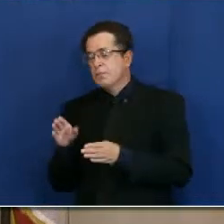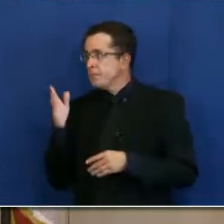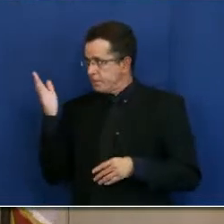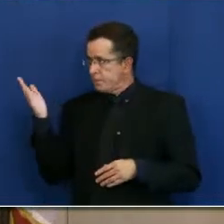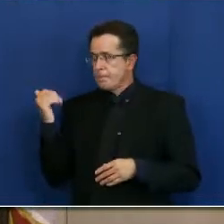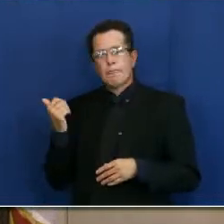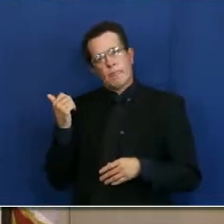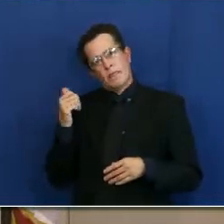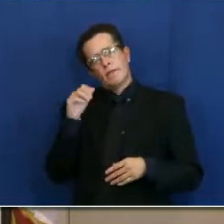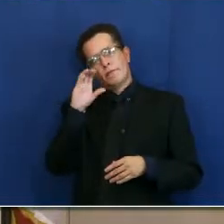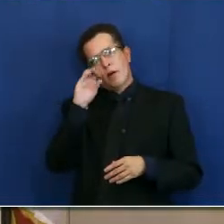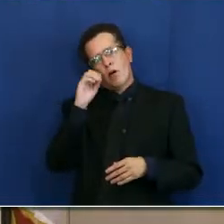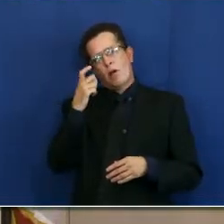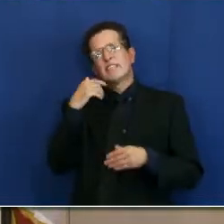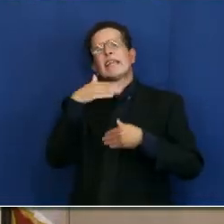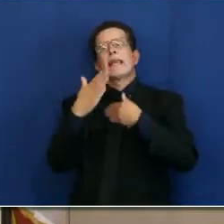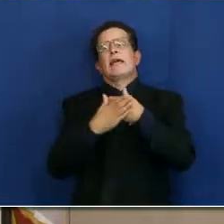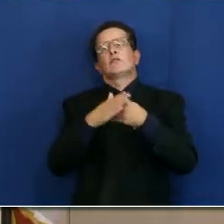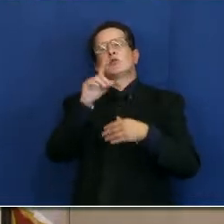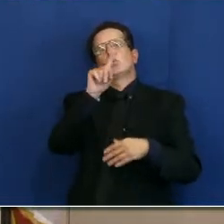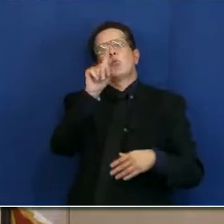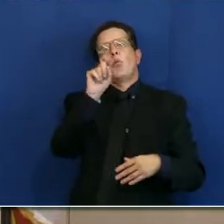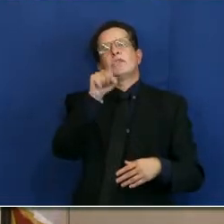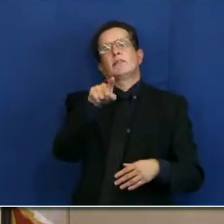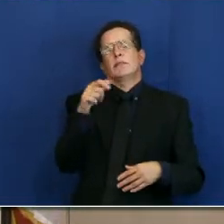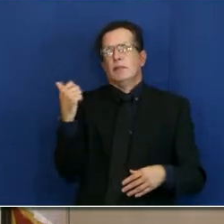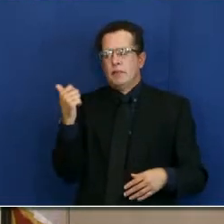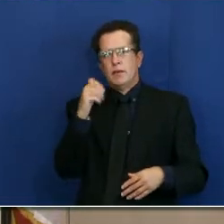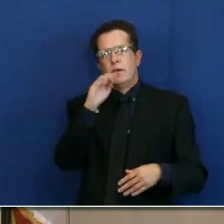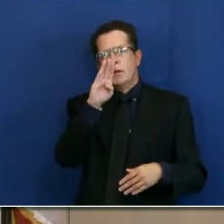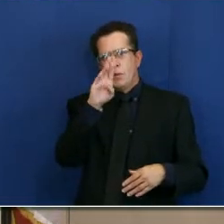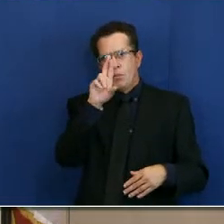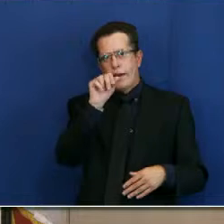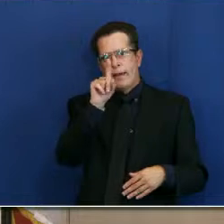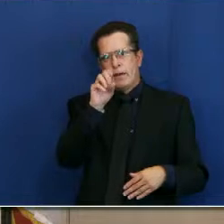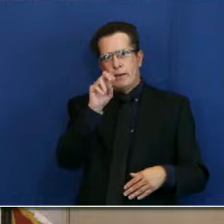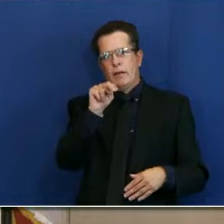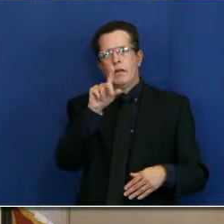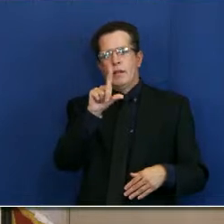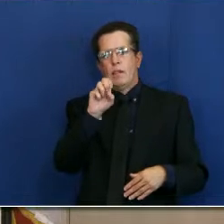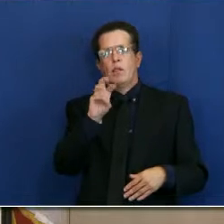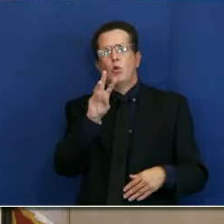Okay, we'll go to the next question. Brandon Lewis, CBS 8.